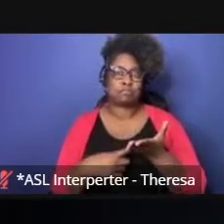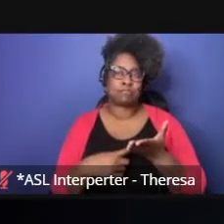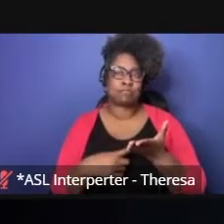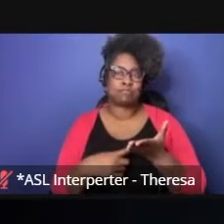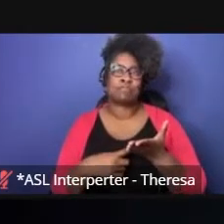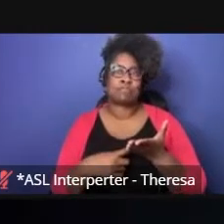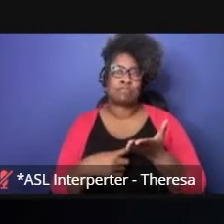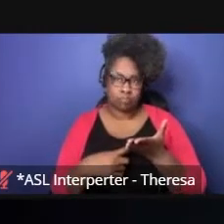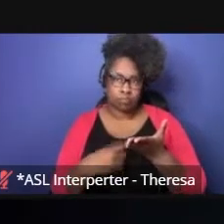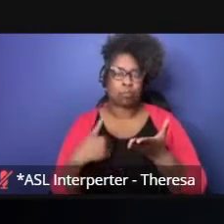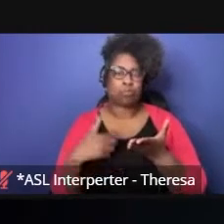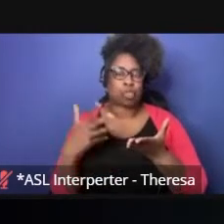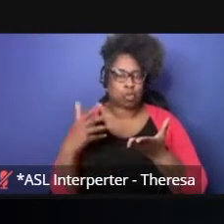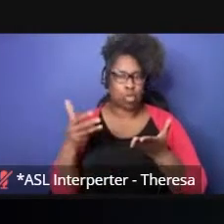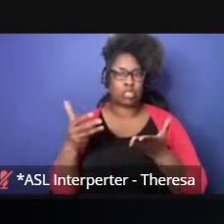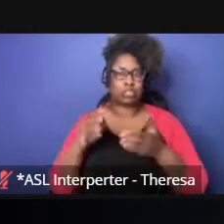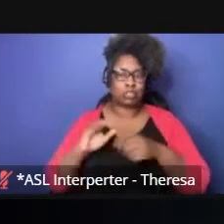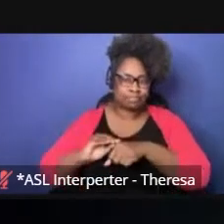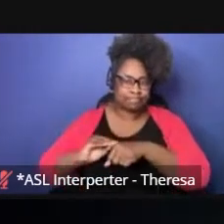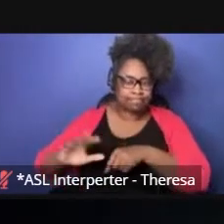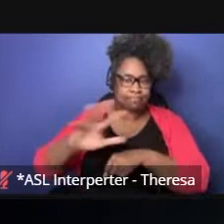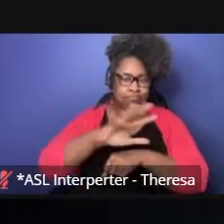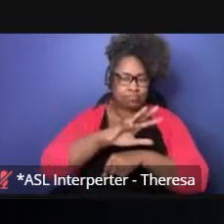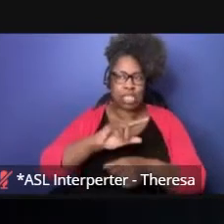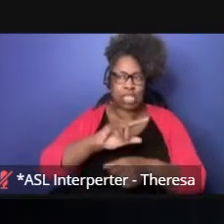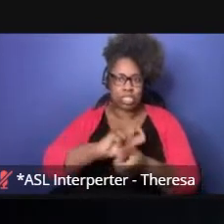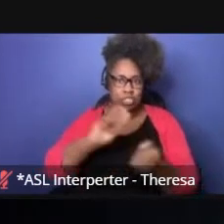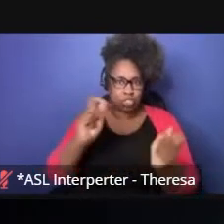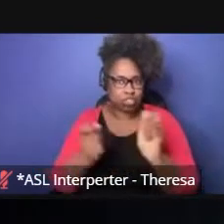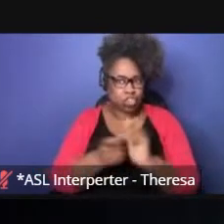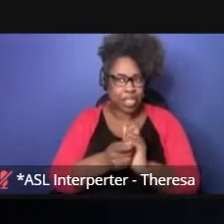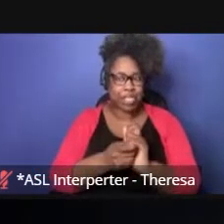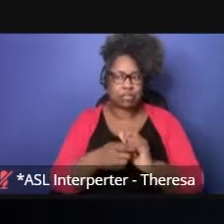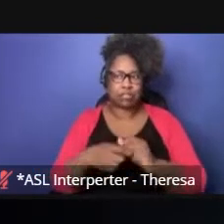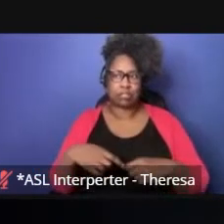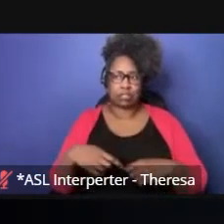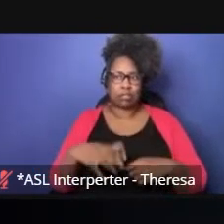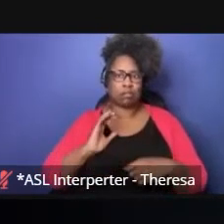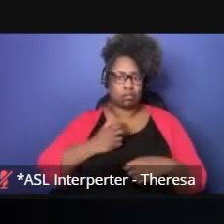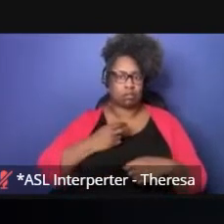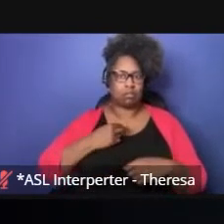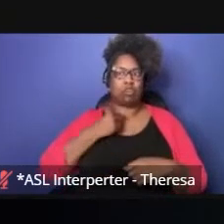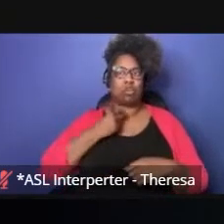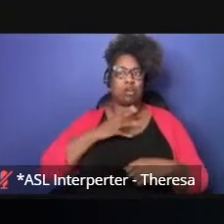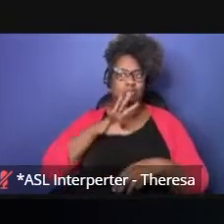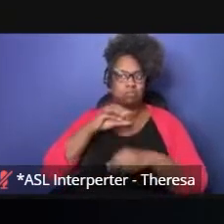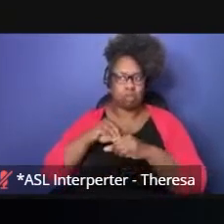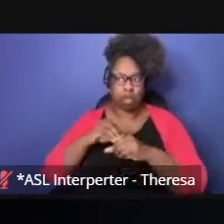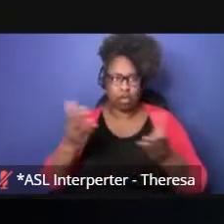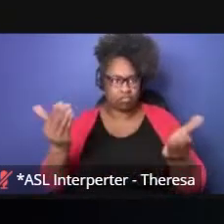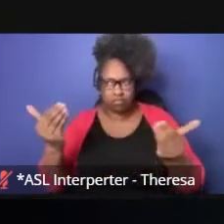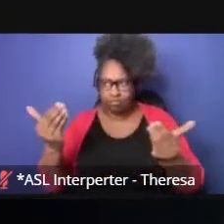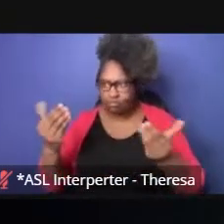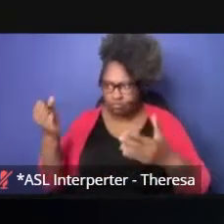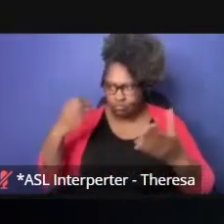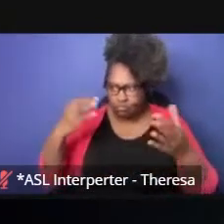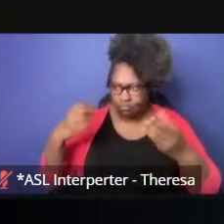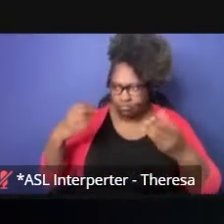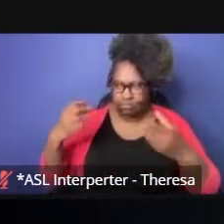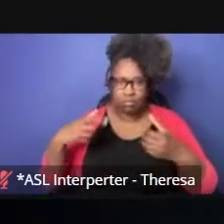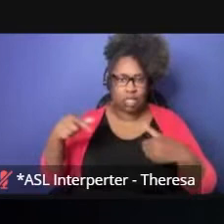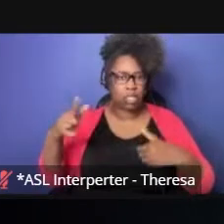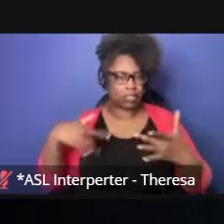move this and change some things and have a voice, they were super excited about that. And we were very focused on getting